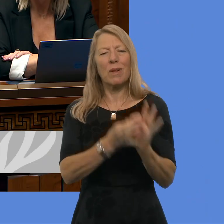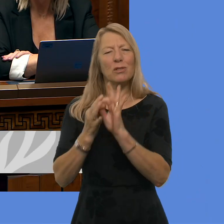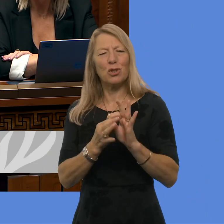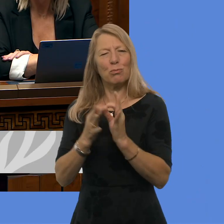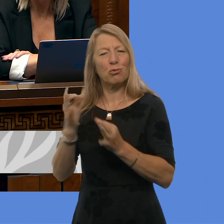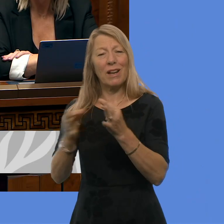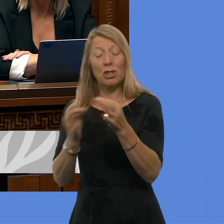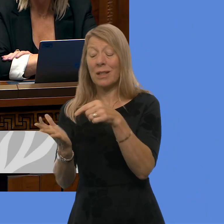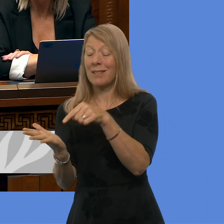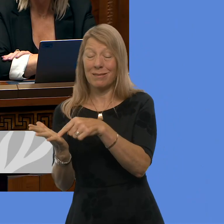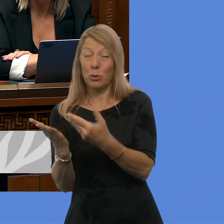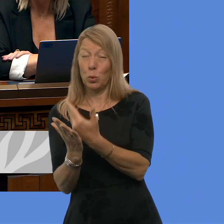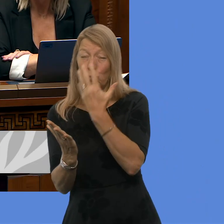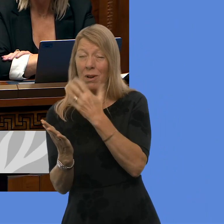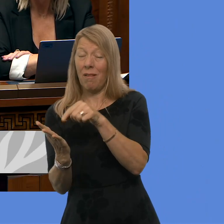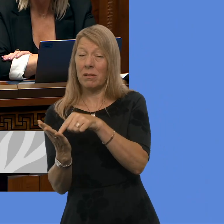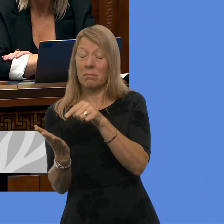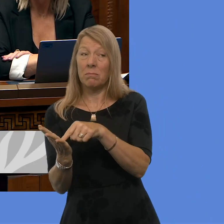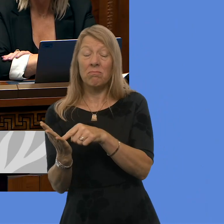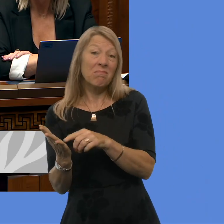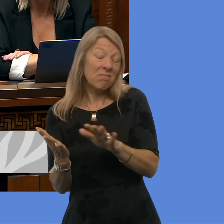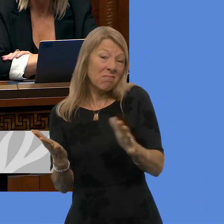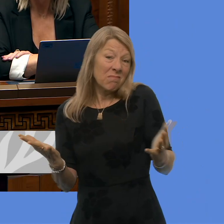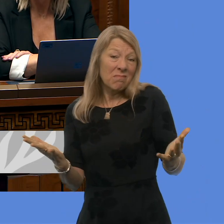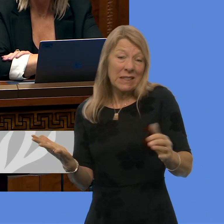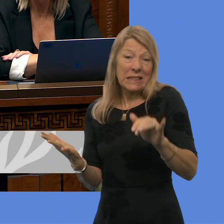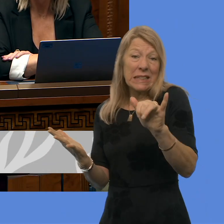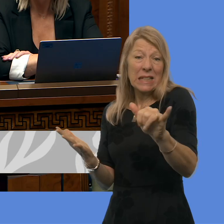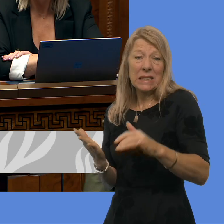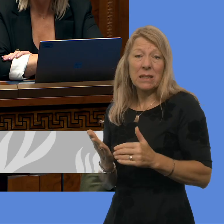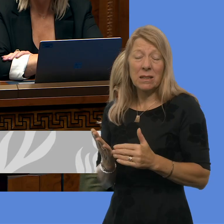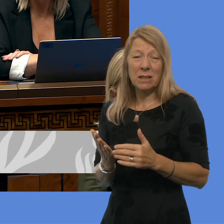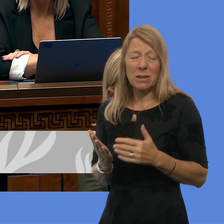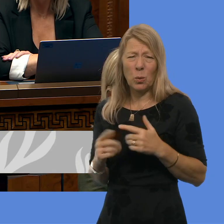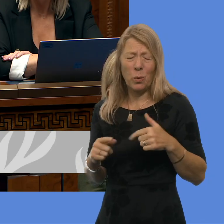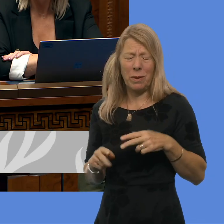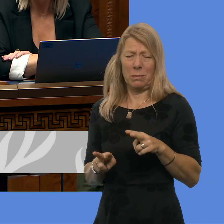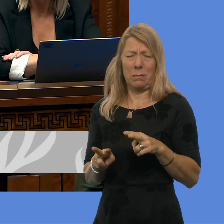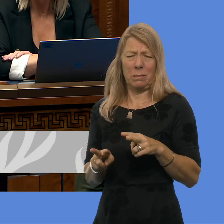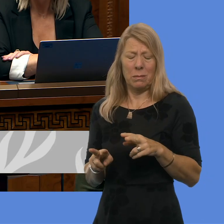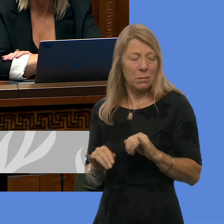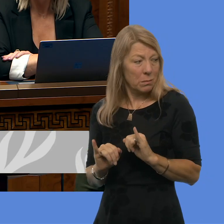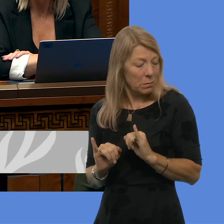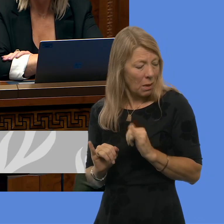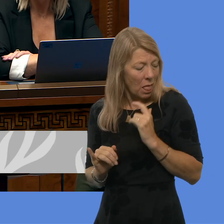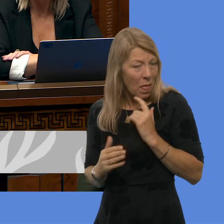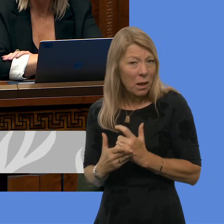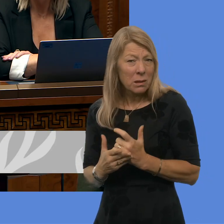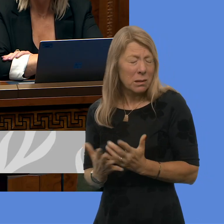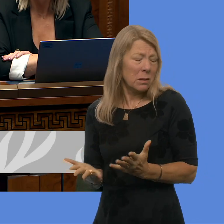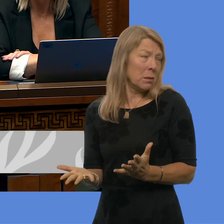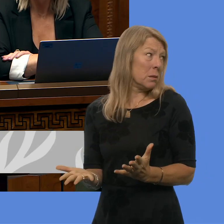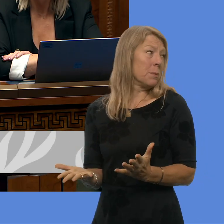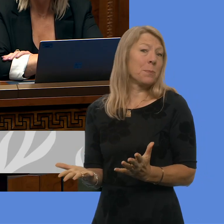is the approach that we take. How, you look on, I think, aghast at how, in particular in London, that they've decided